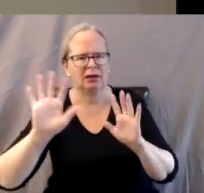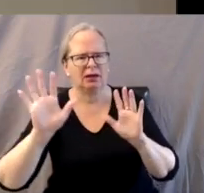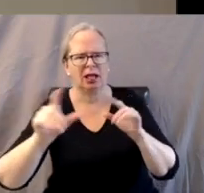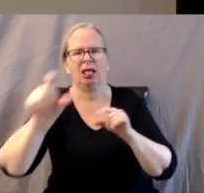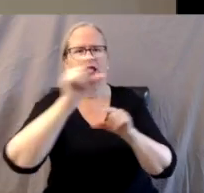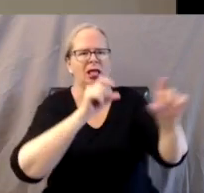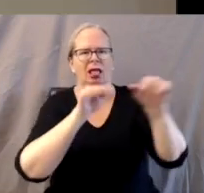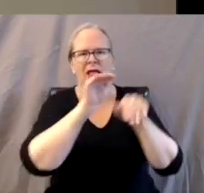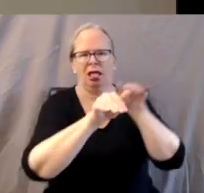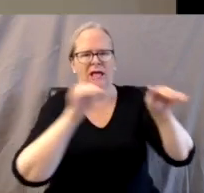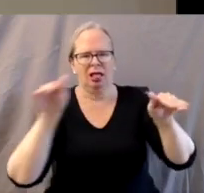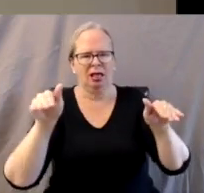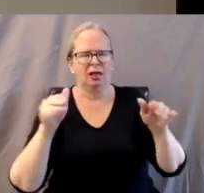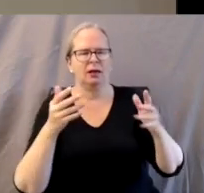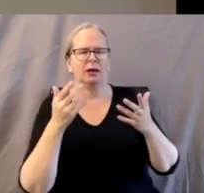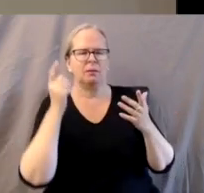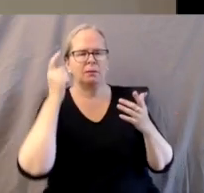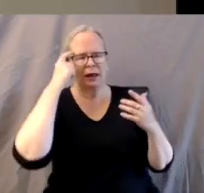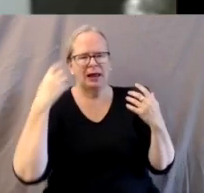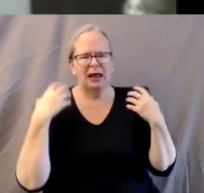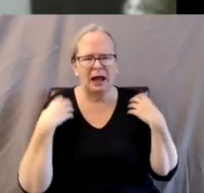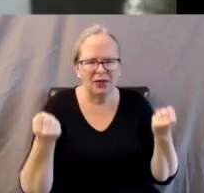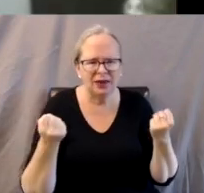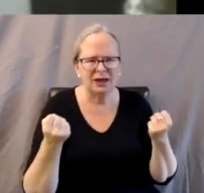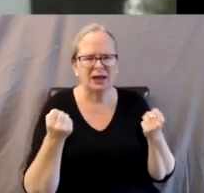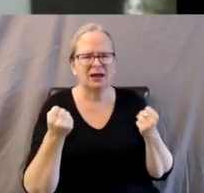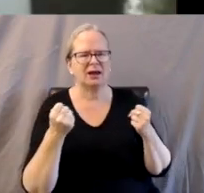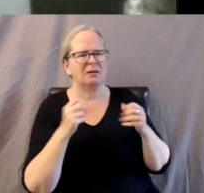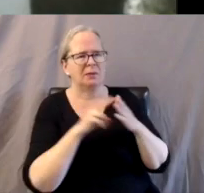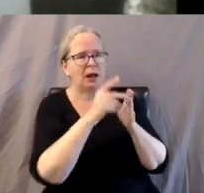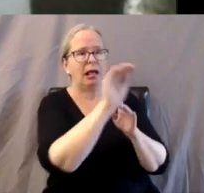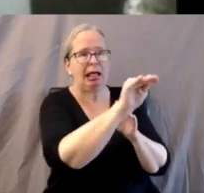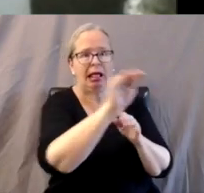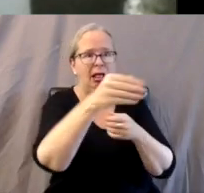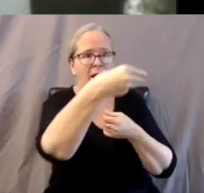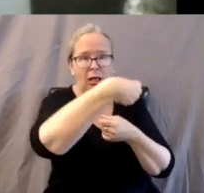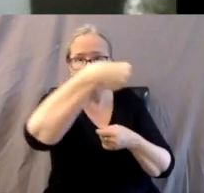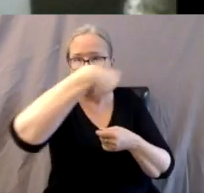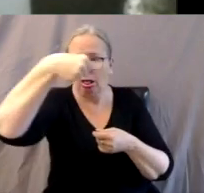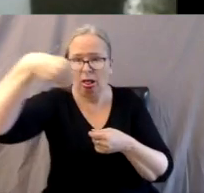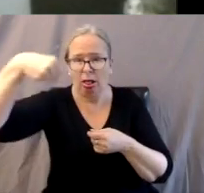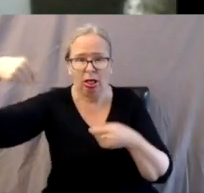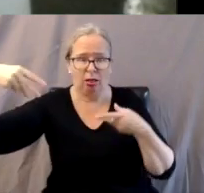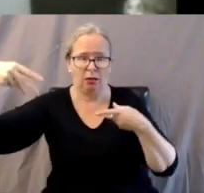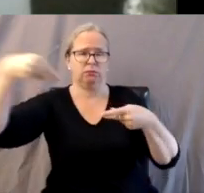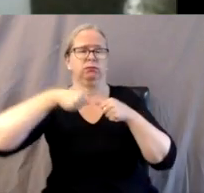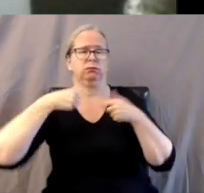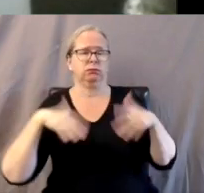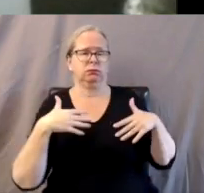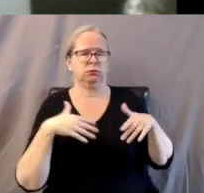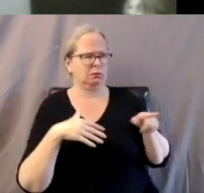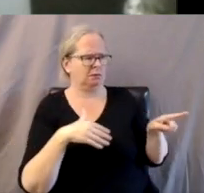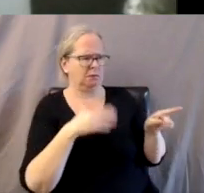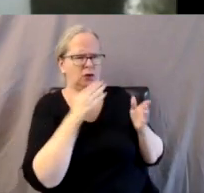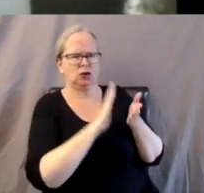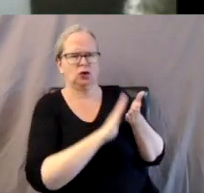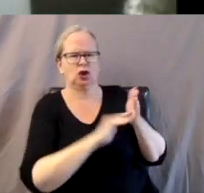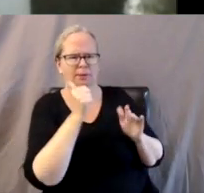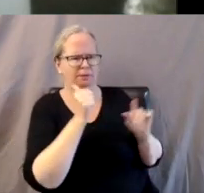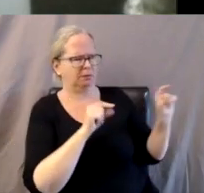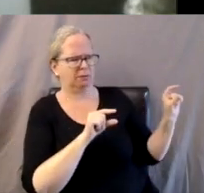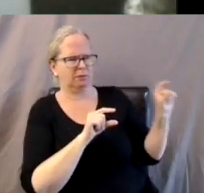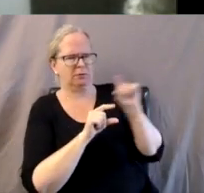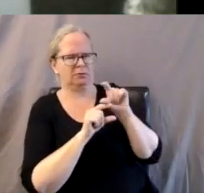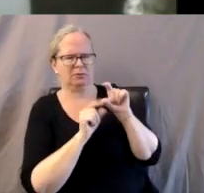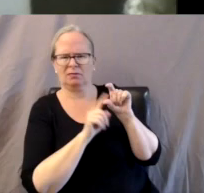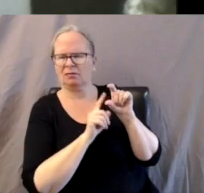if we had a basic income, people would be more inclined, I think, to go out and